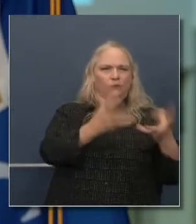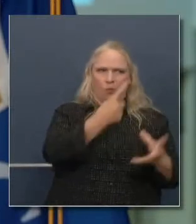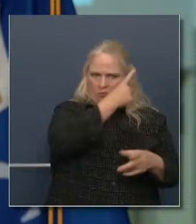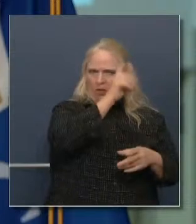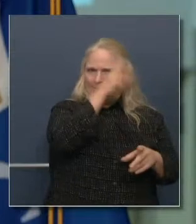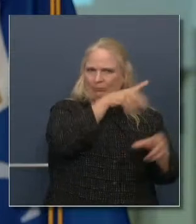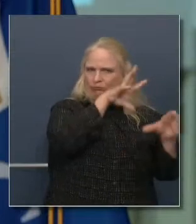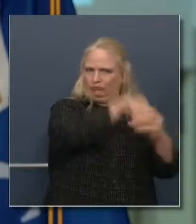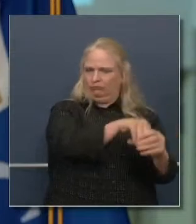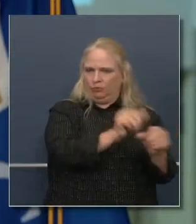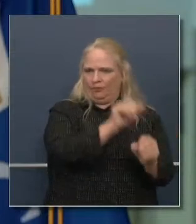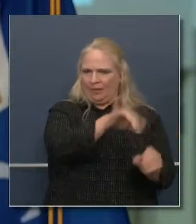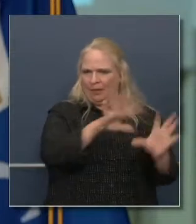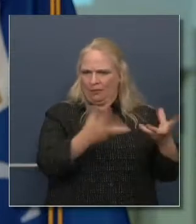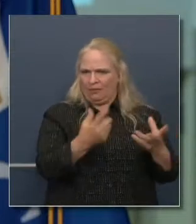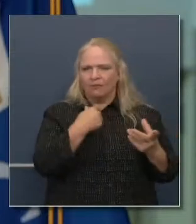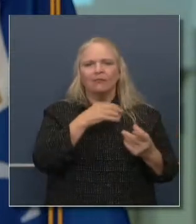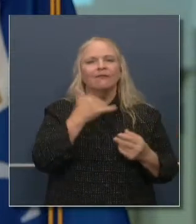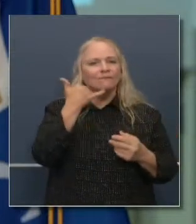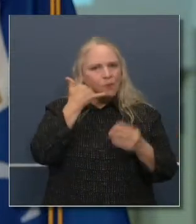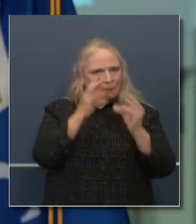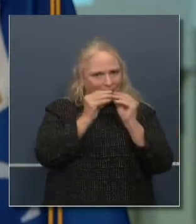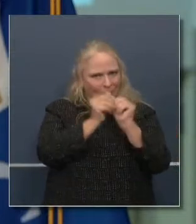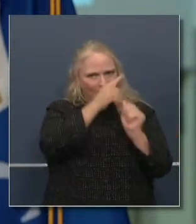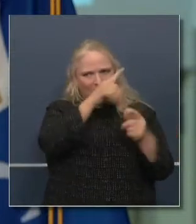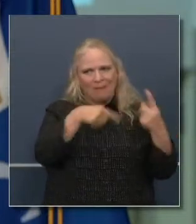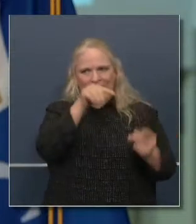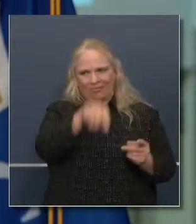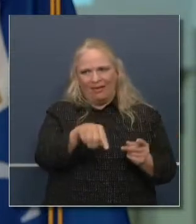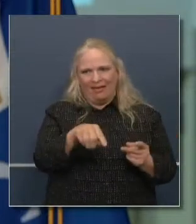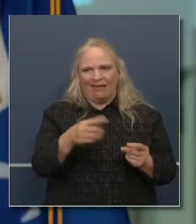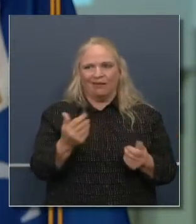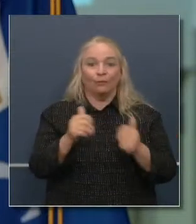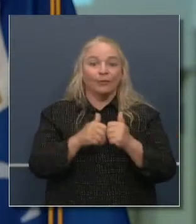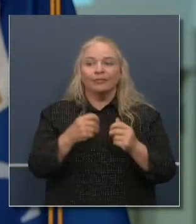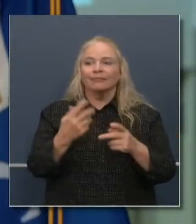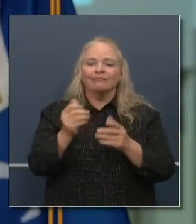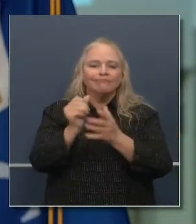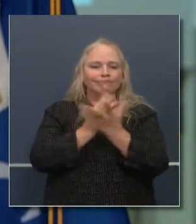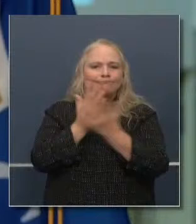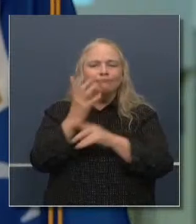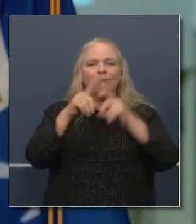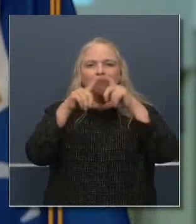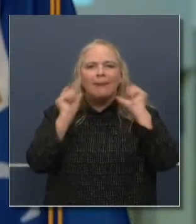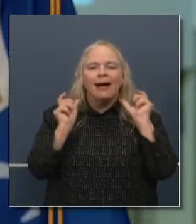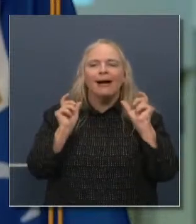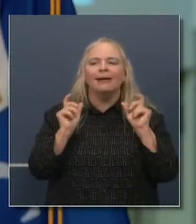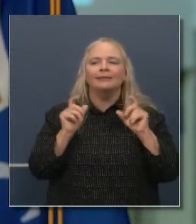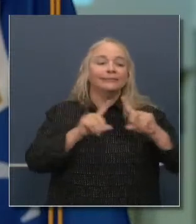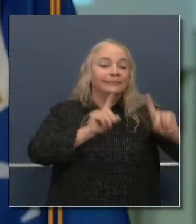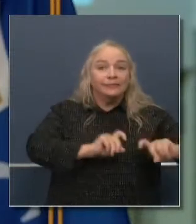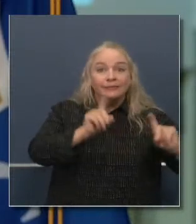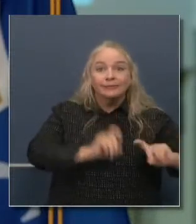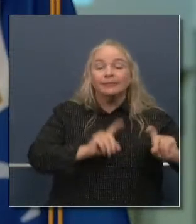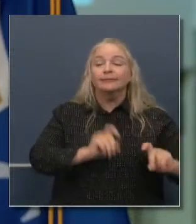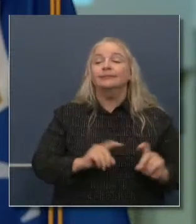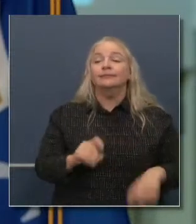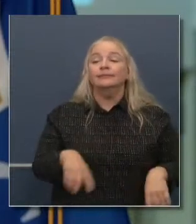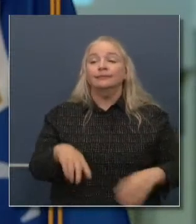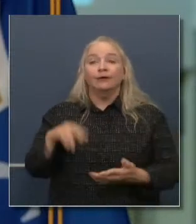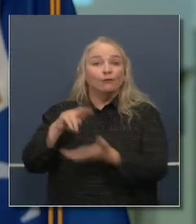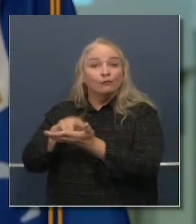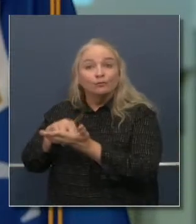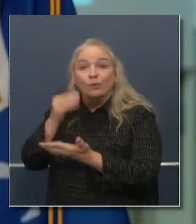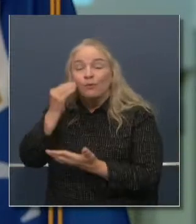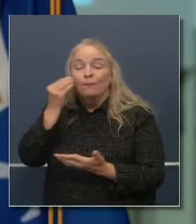them as it relates to PPE issues, testing issues, skilled nursing facility issues, issues related to opening